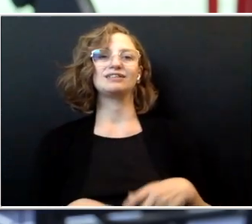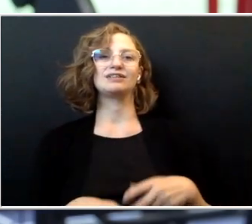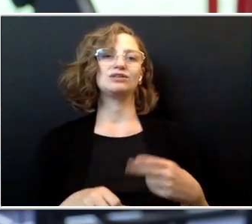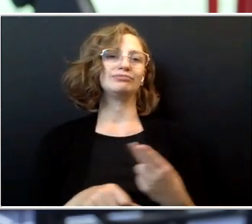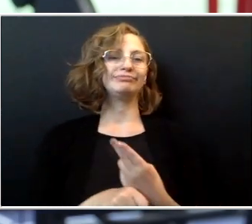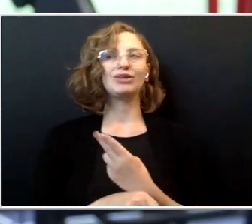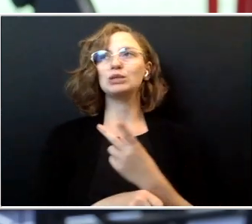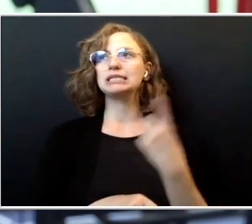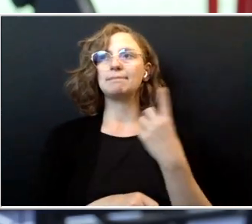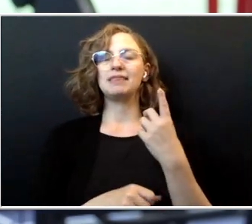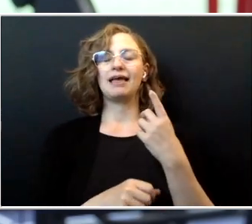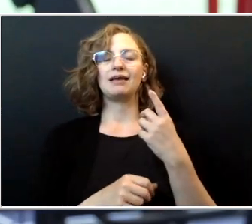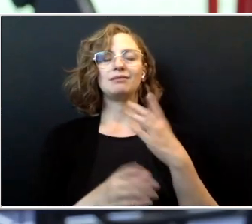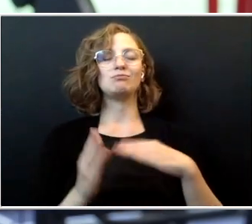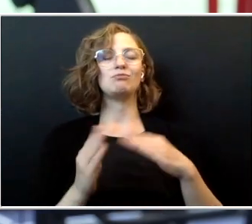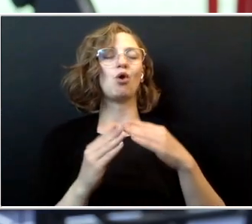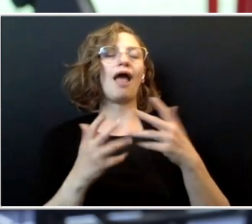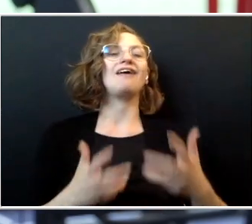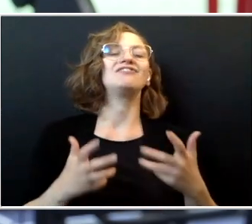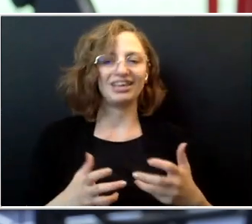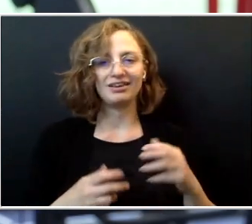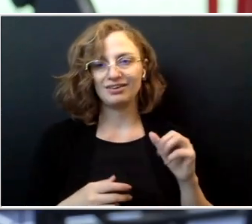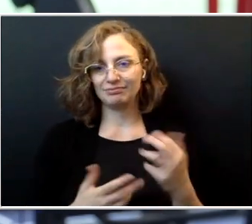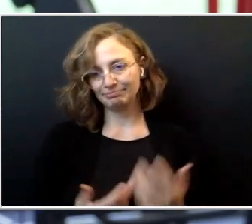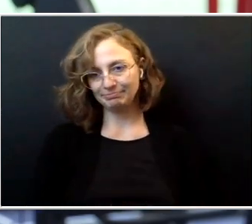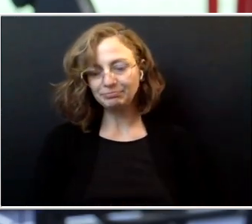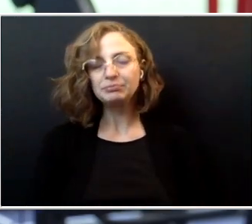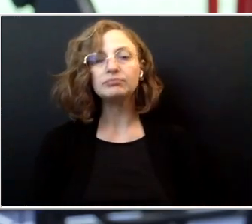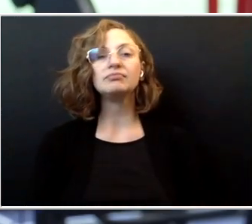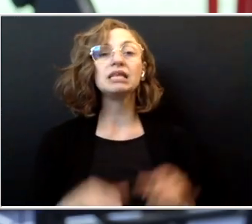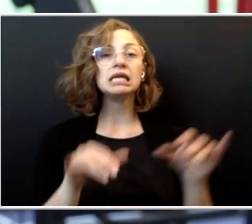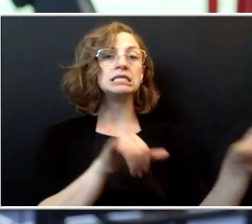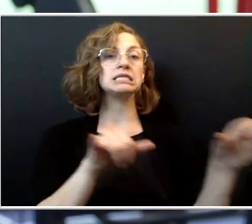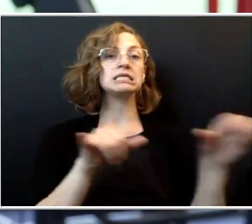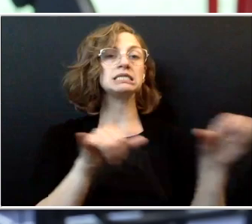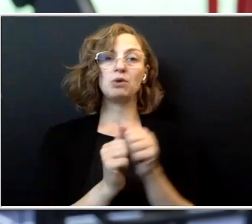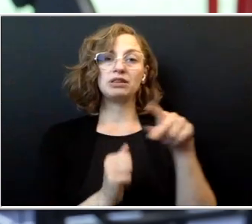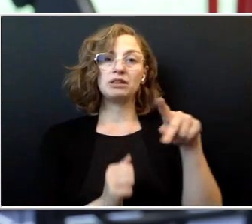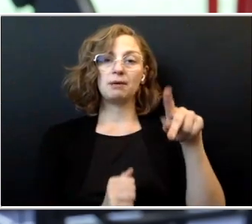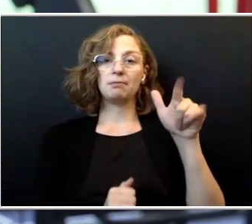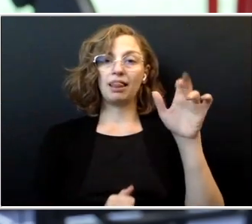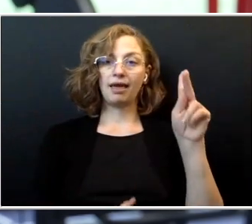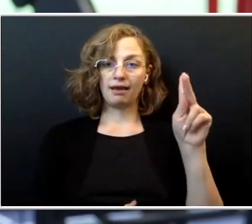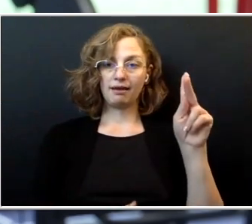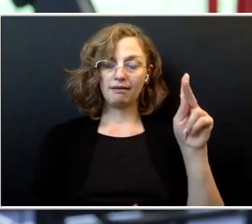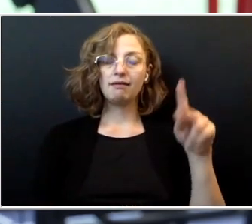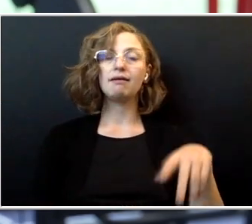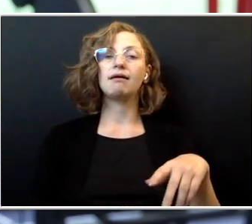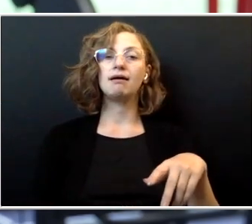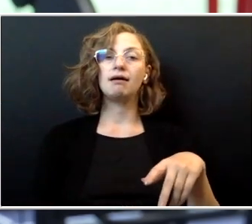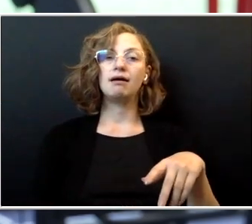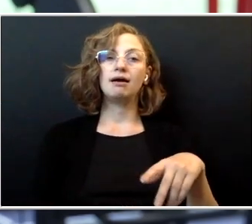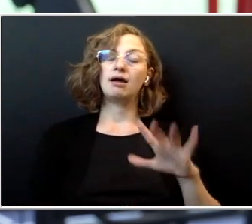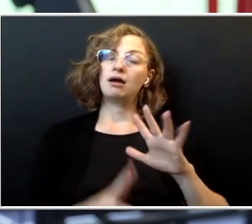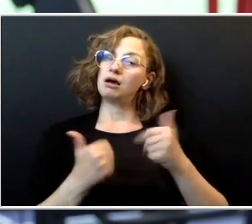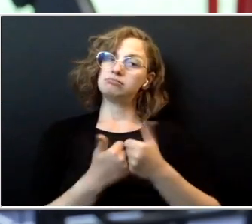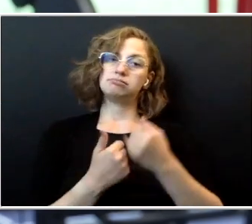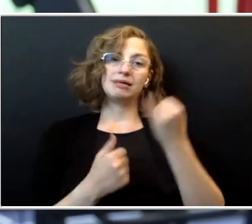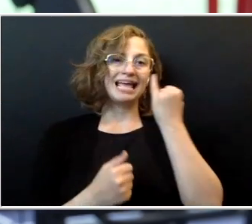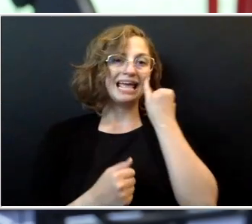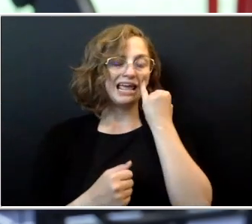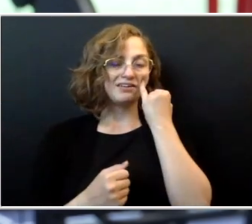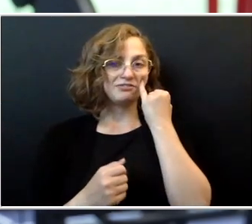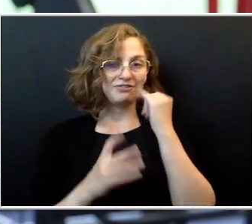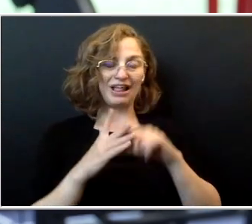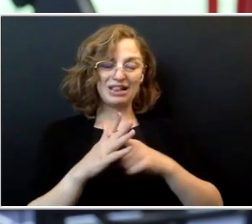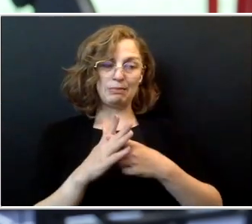something. The same really honestly goes for a plank. Planks are really difficult for people if you're starting out with not very much core strength. And